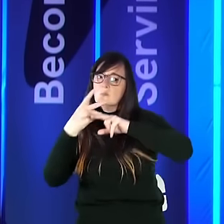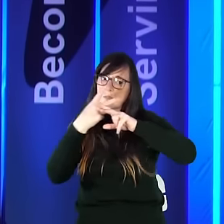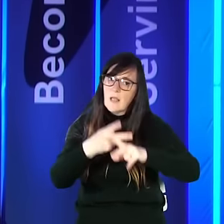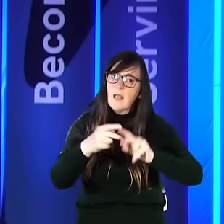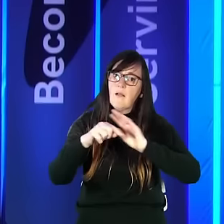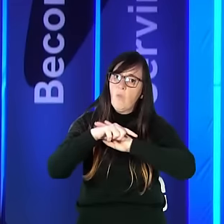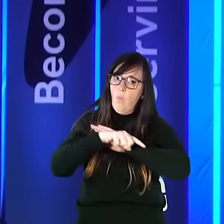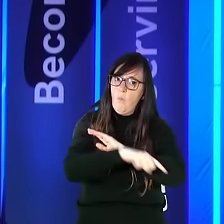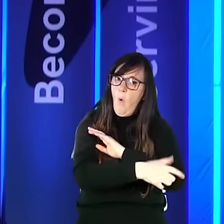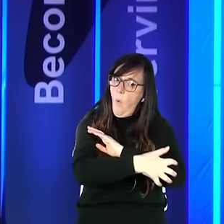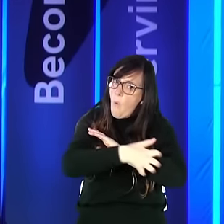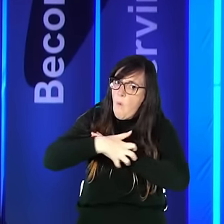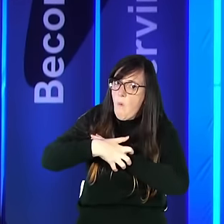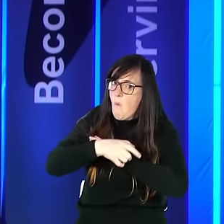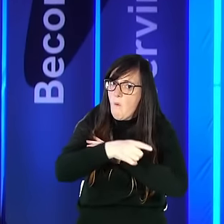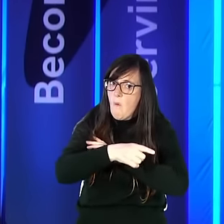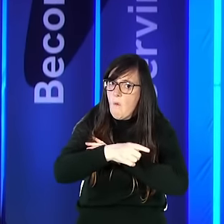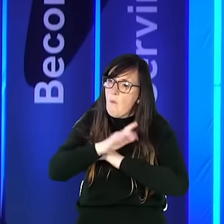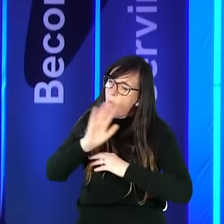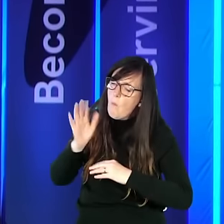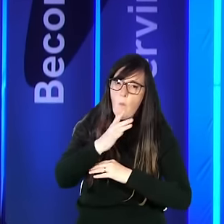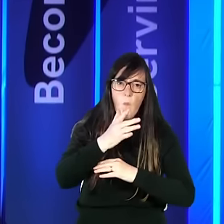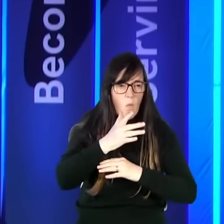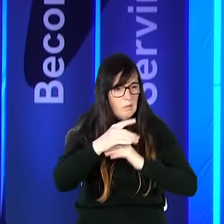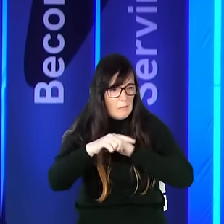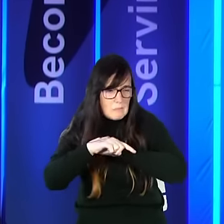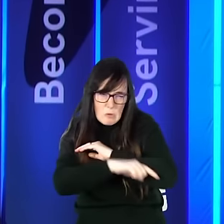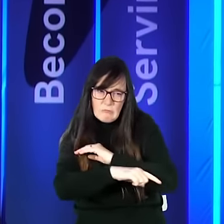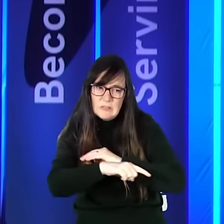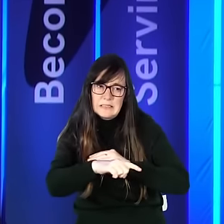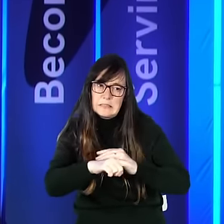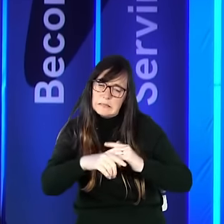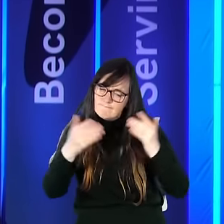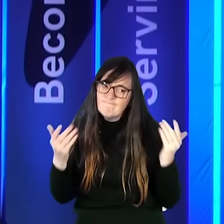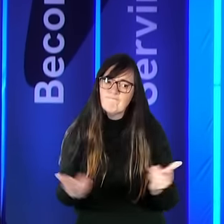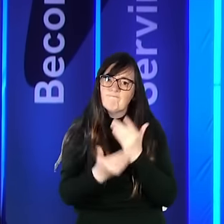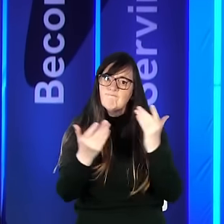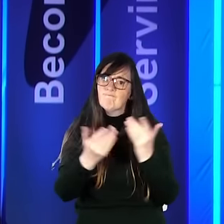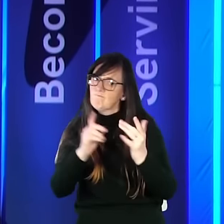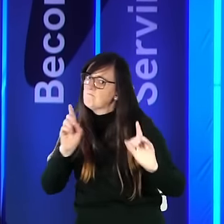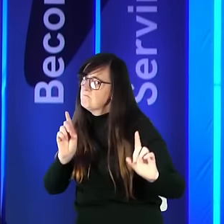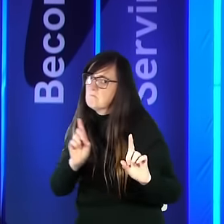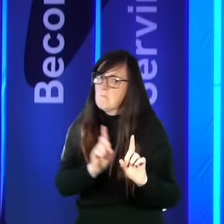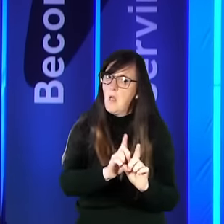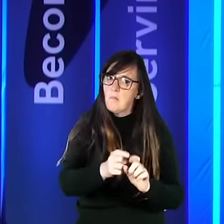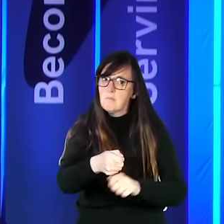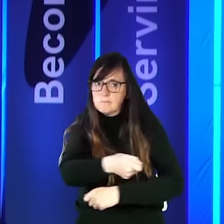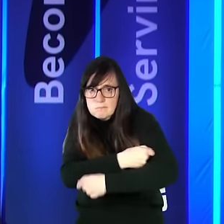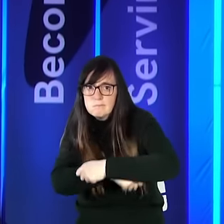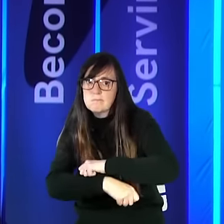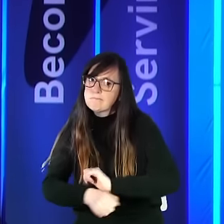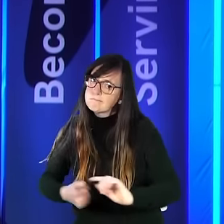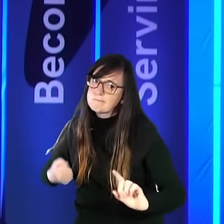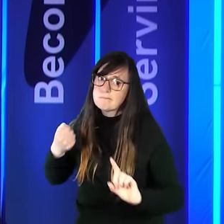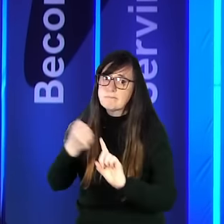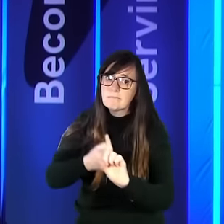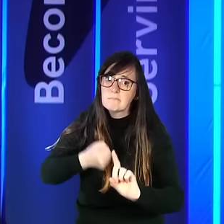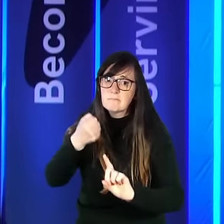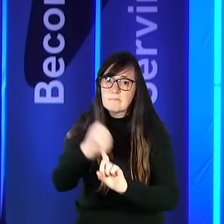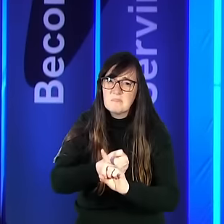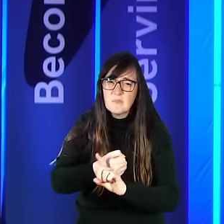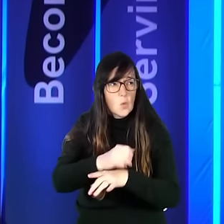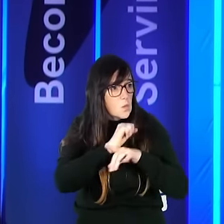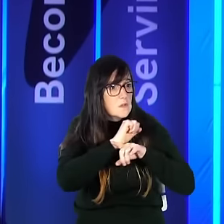do everything in our power to lift people out of poverty. We will make our voices heard to defend